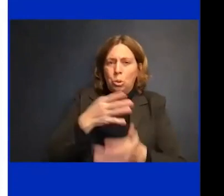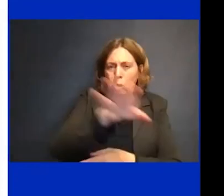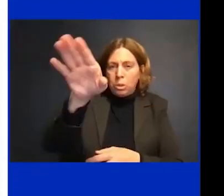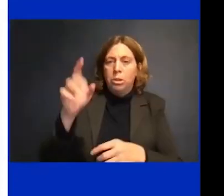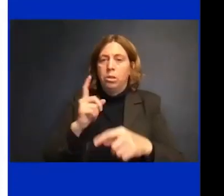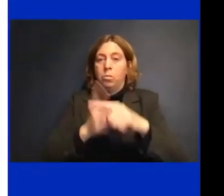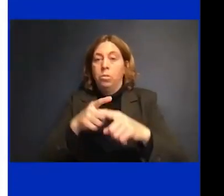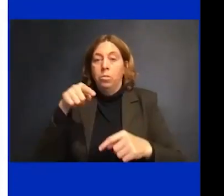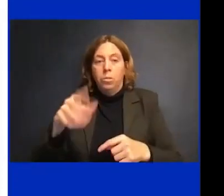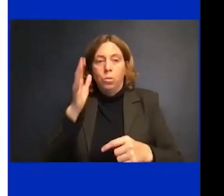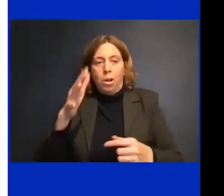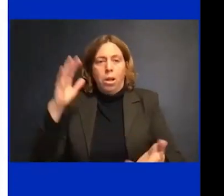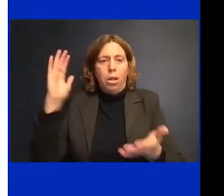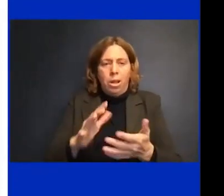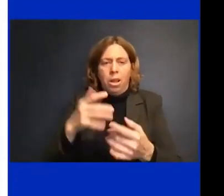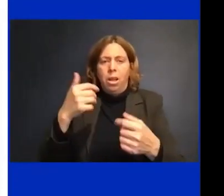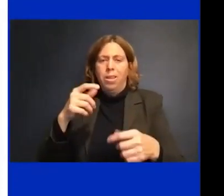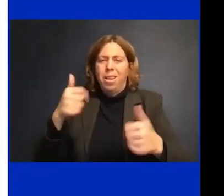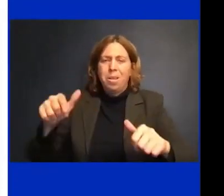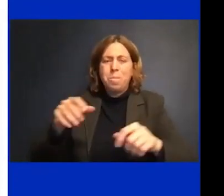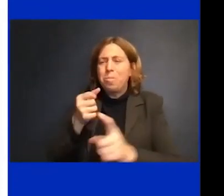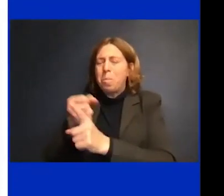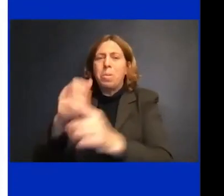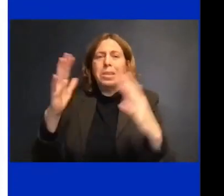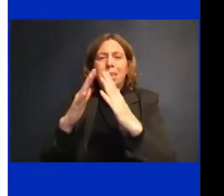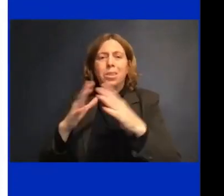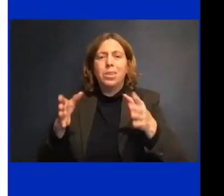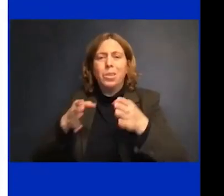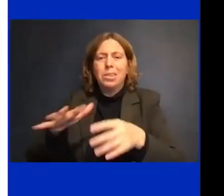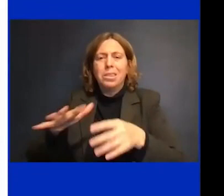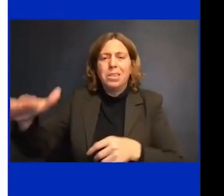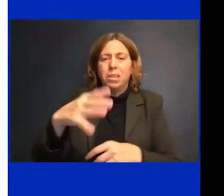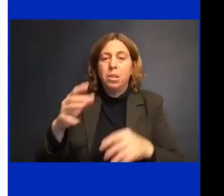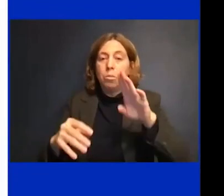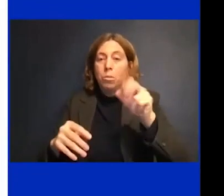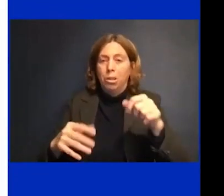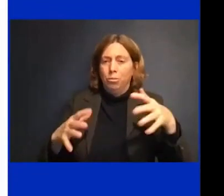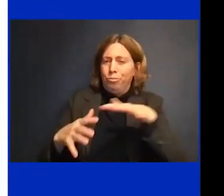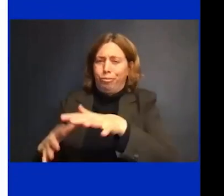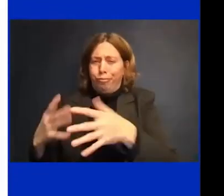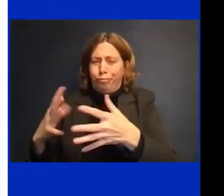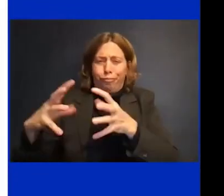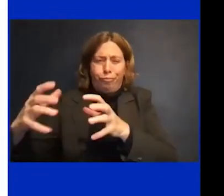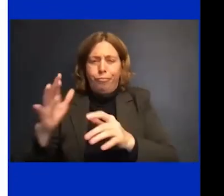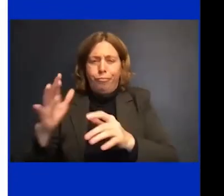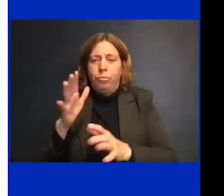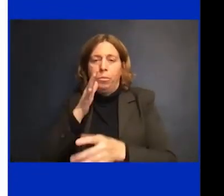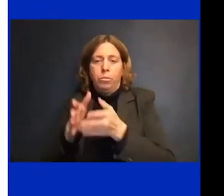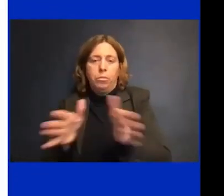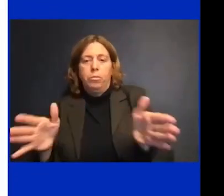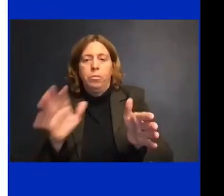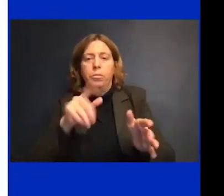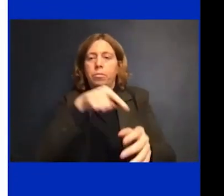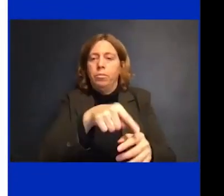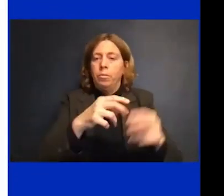tunnel, storage and staging facility, and new main terminal, will reduce and further minimize any impacts to